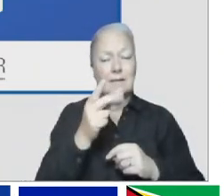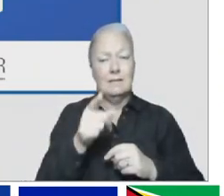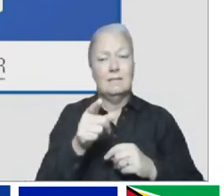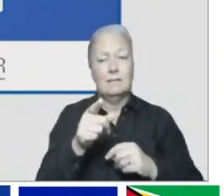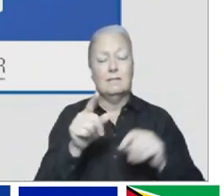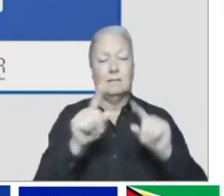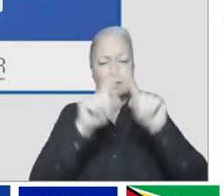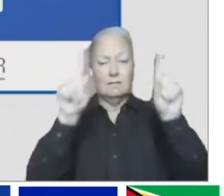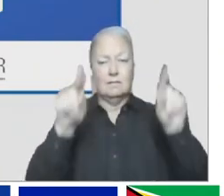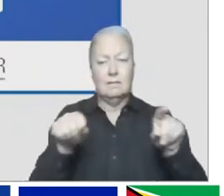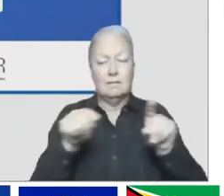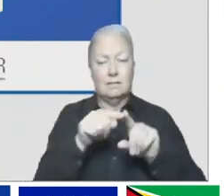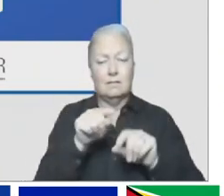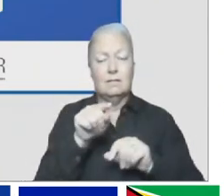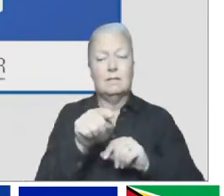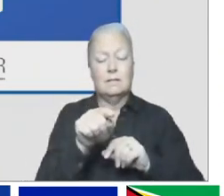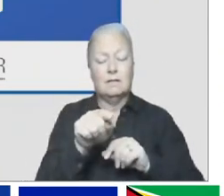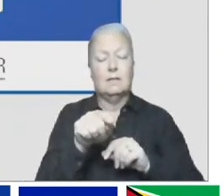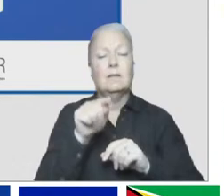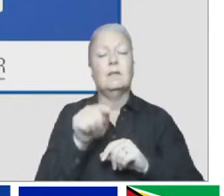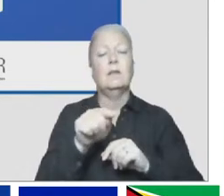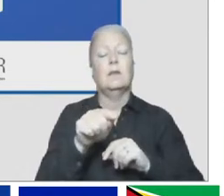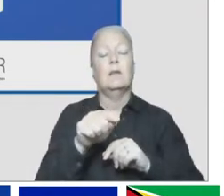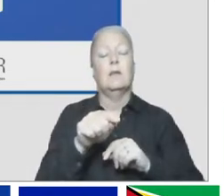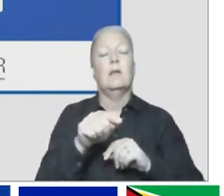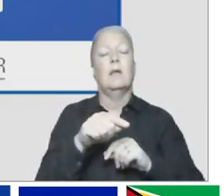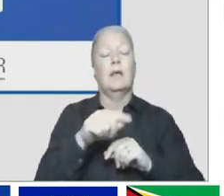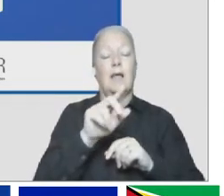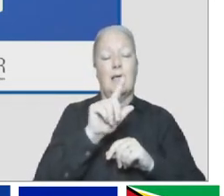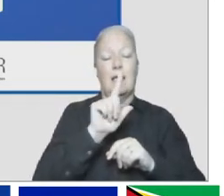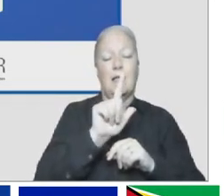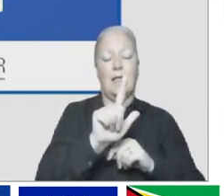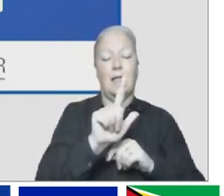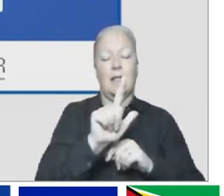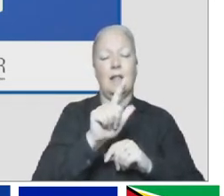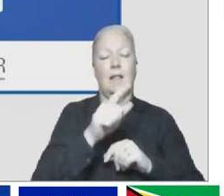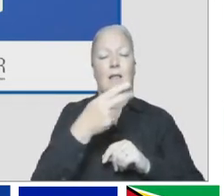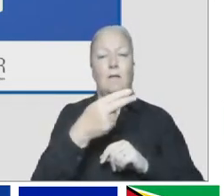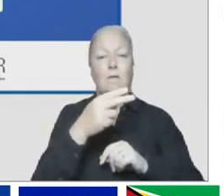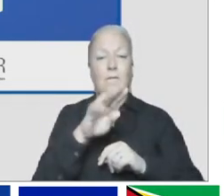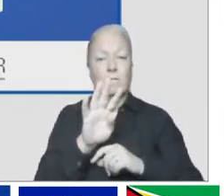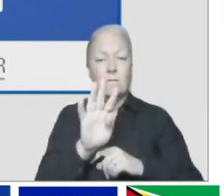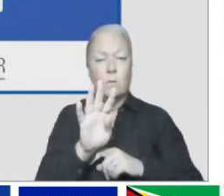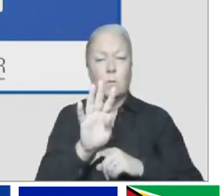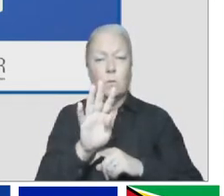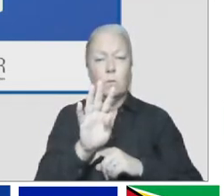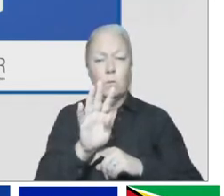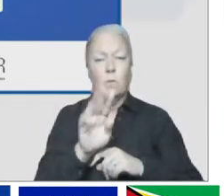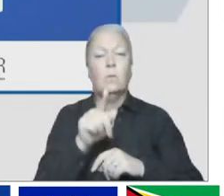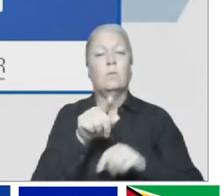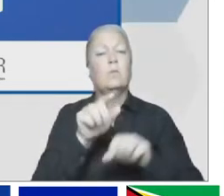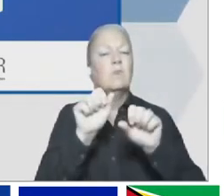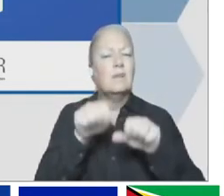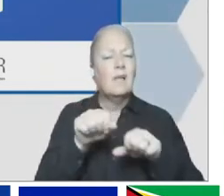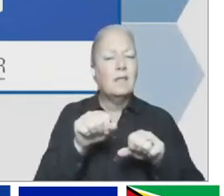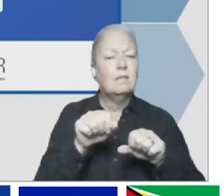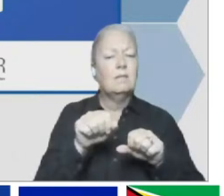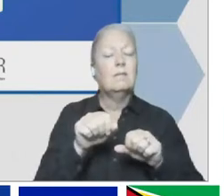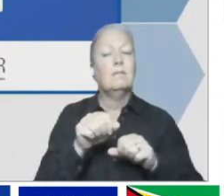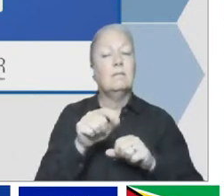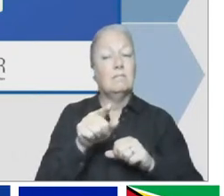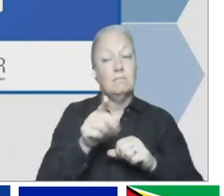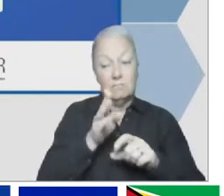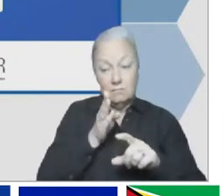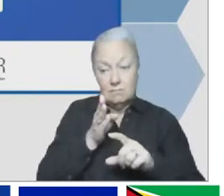is HL4, and you can go directly through the QR